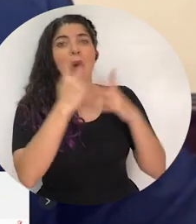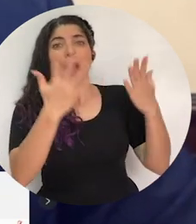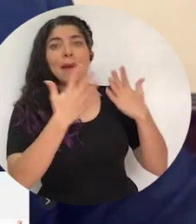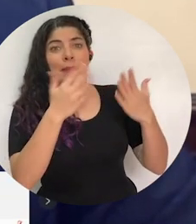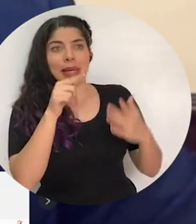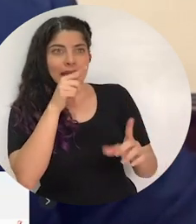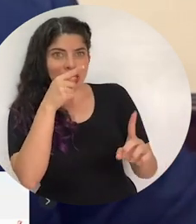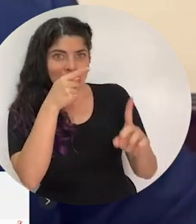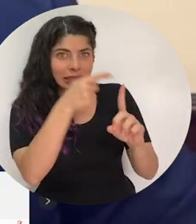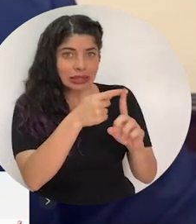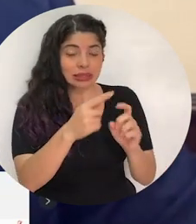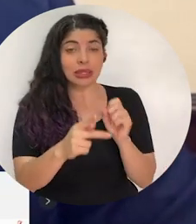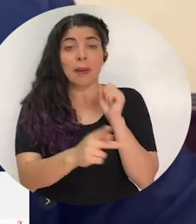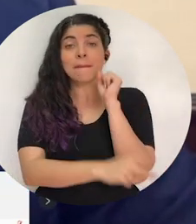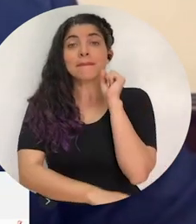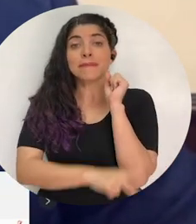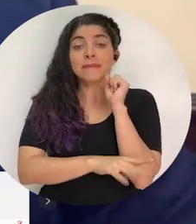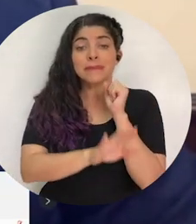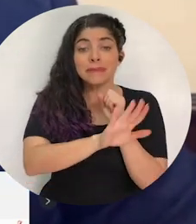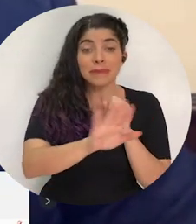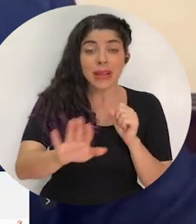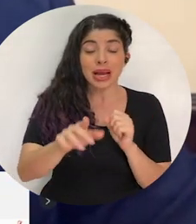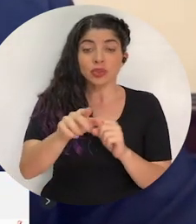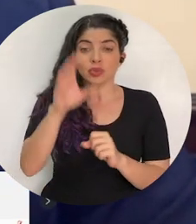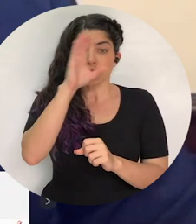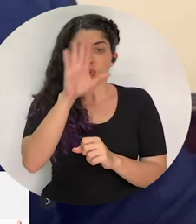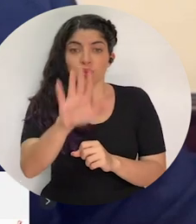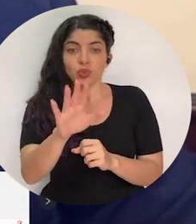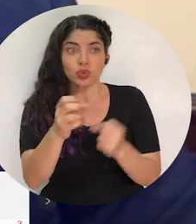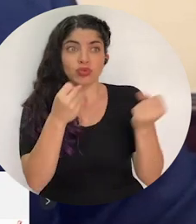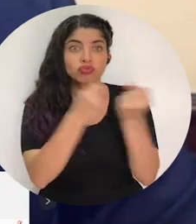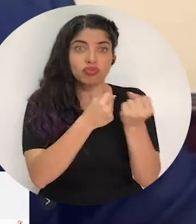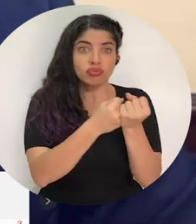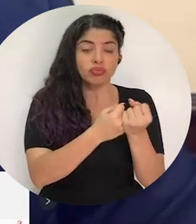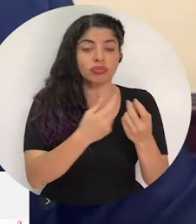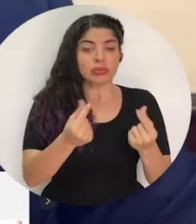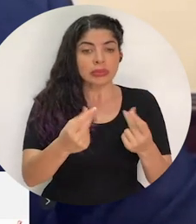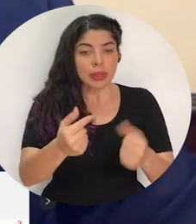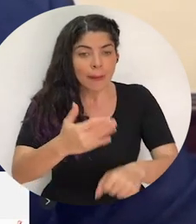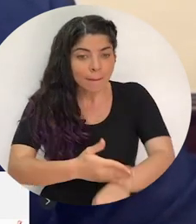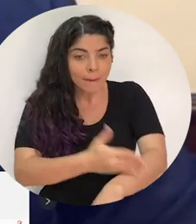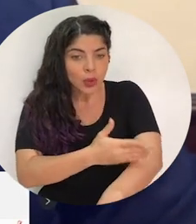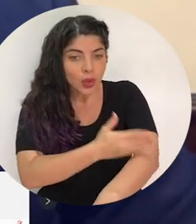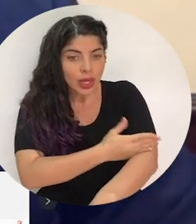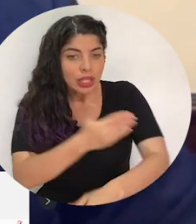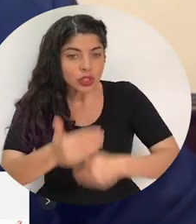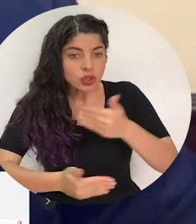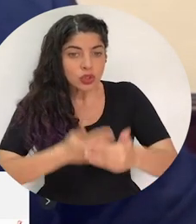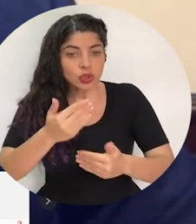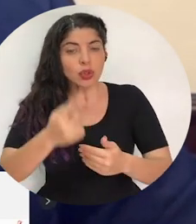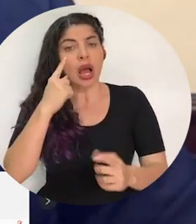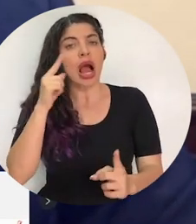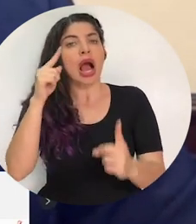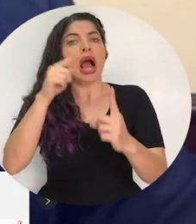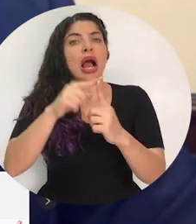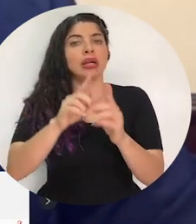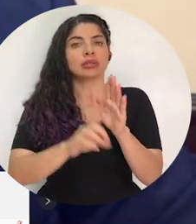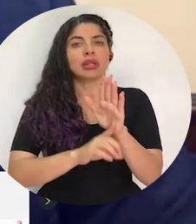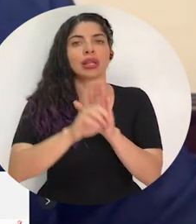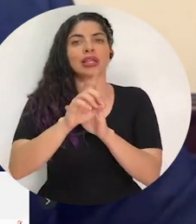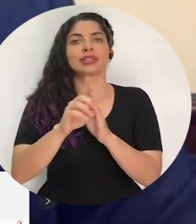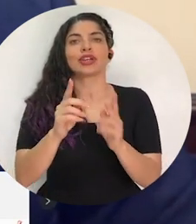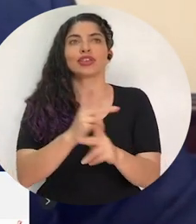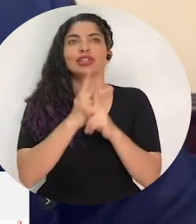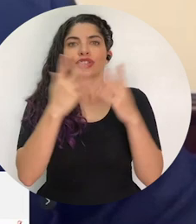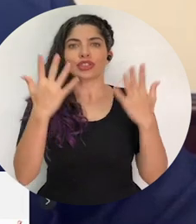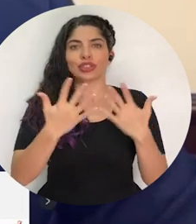agreements, such as countries' national determined contributions to accelerate progress towards